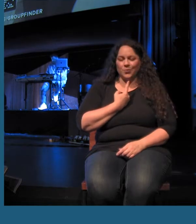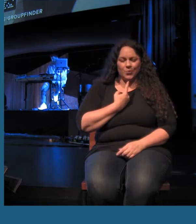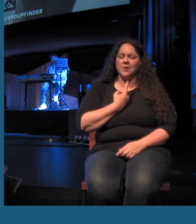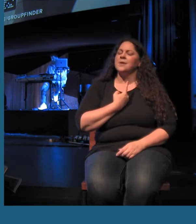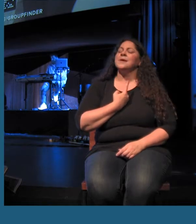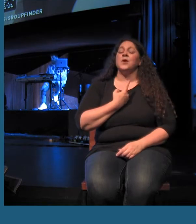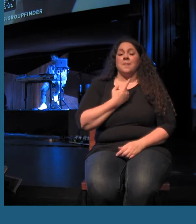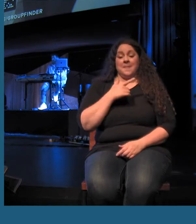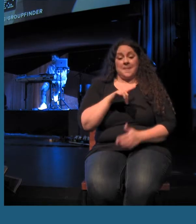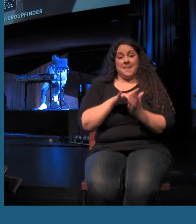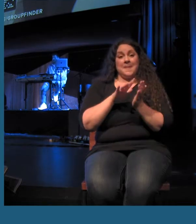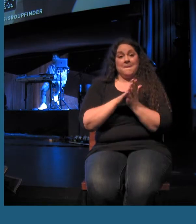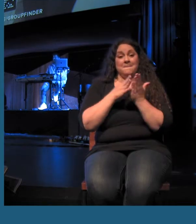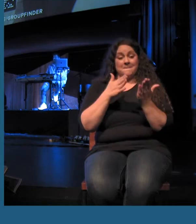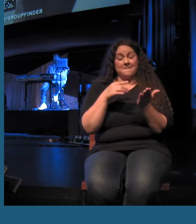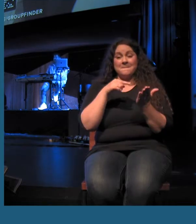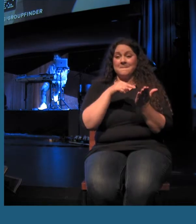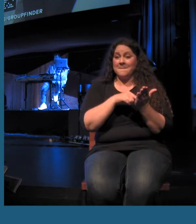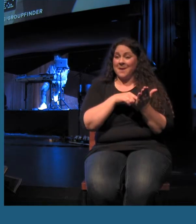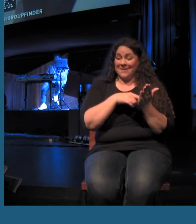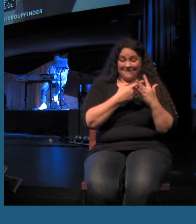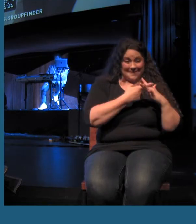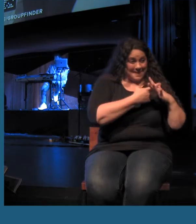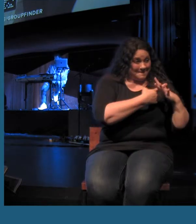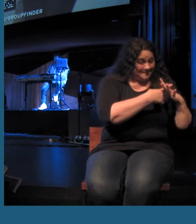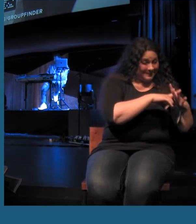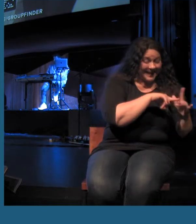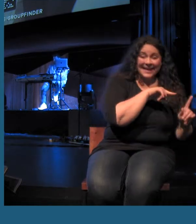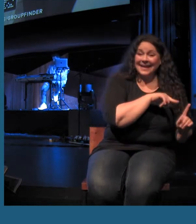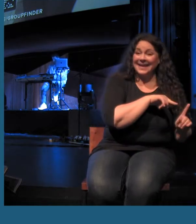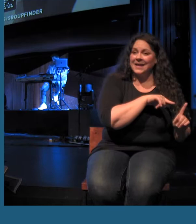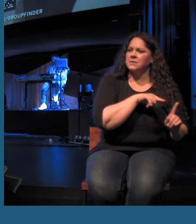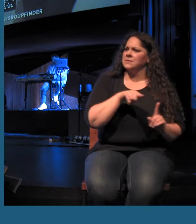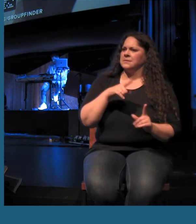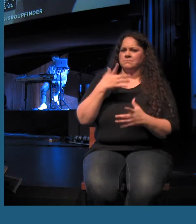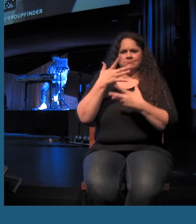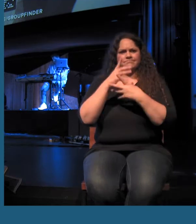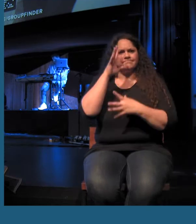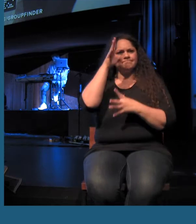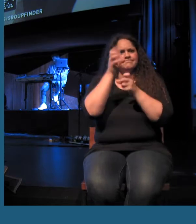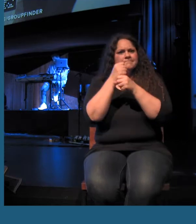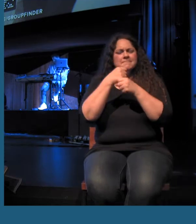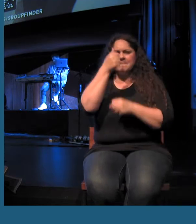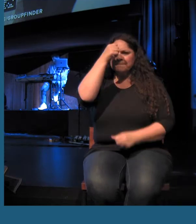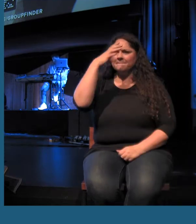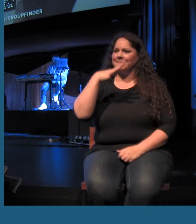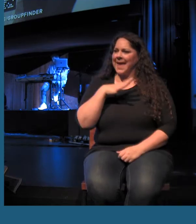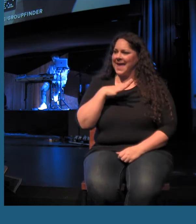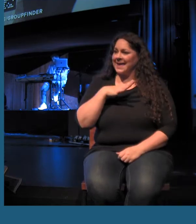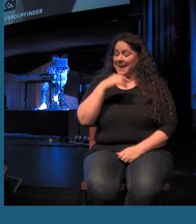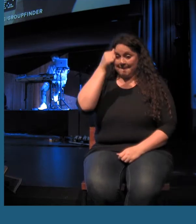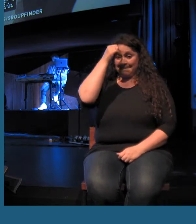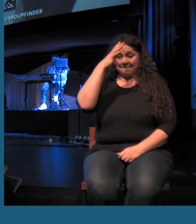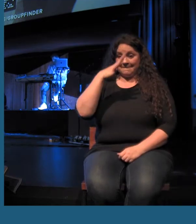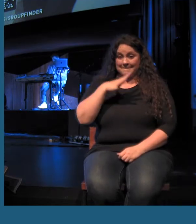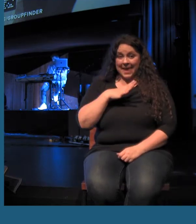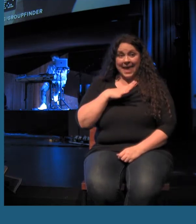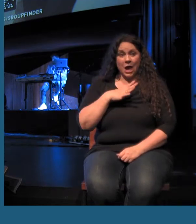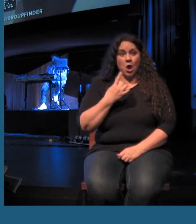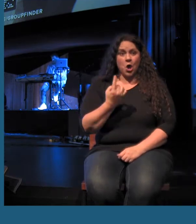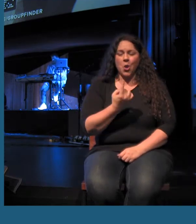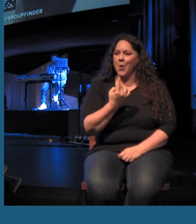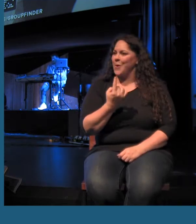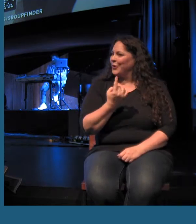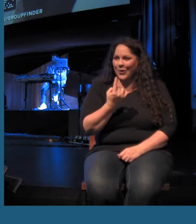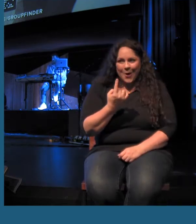we look at the Bible, we see that from the beginning of time, it's like, let us make mankind. It's not good for man to be alone,